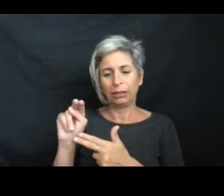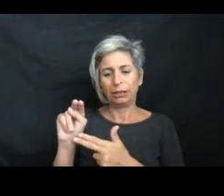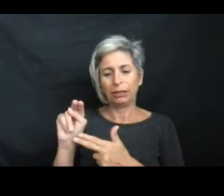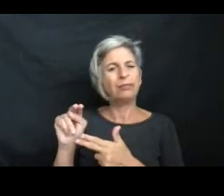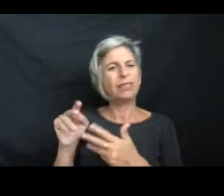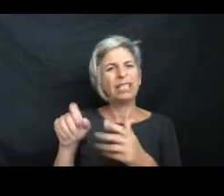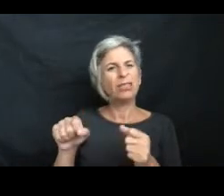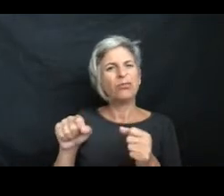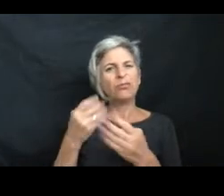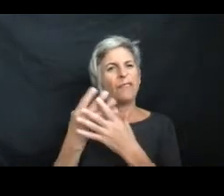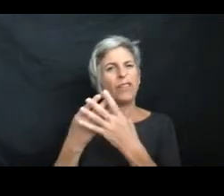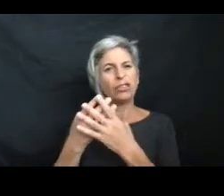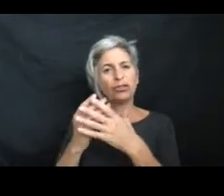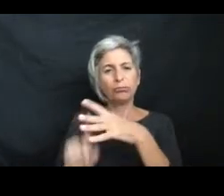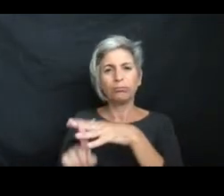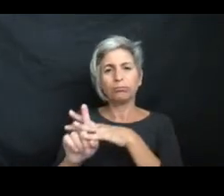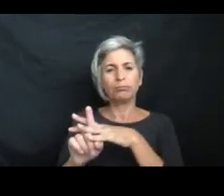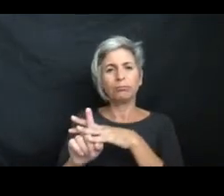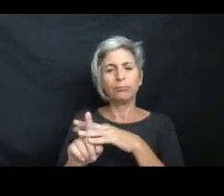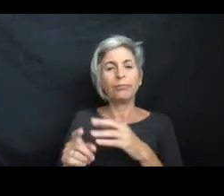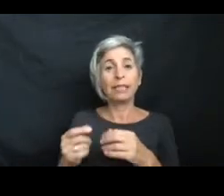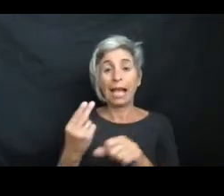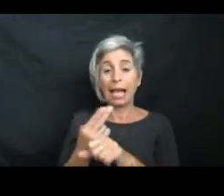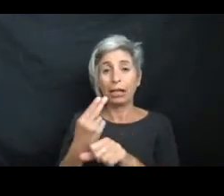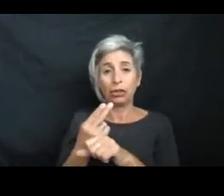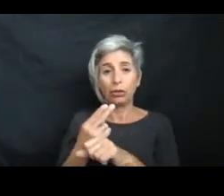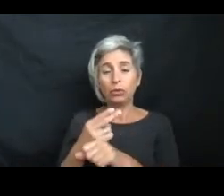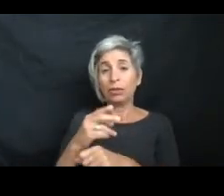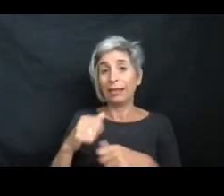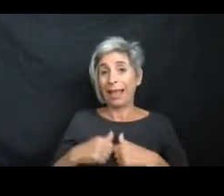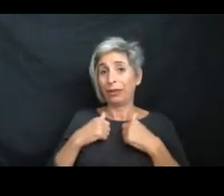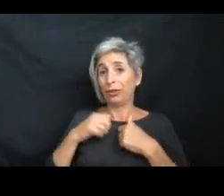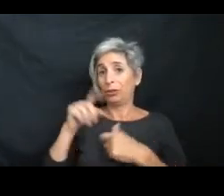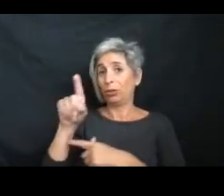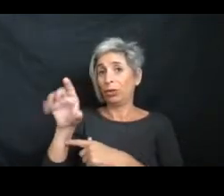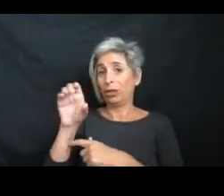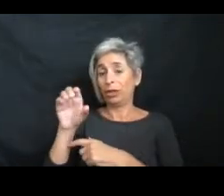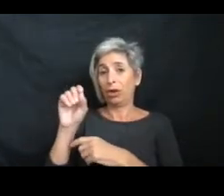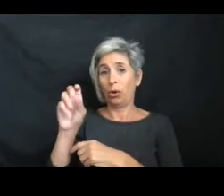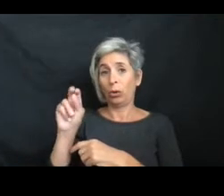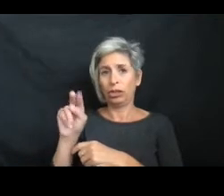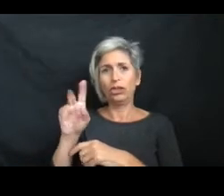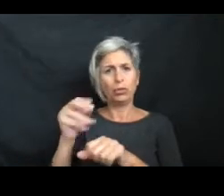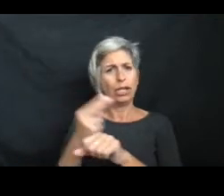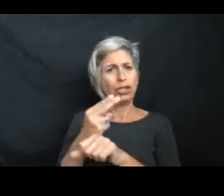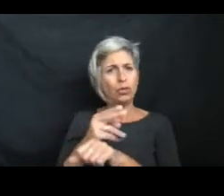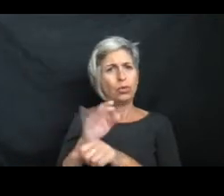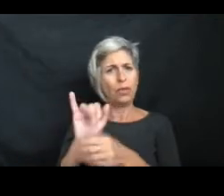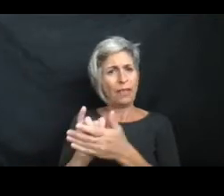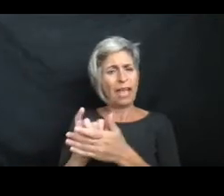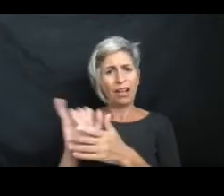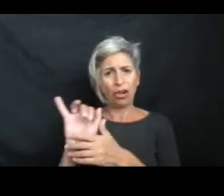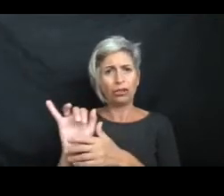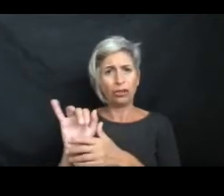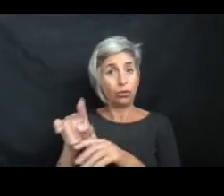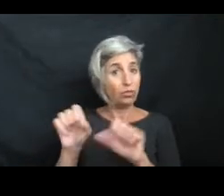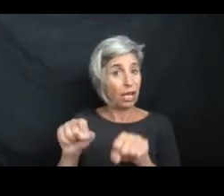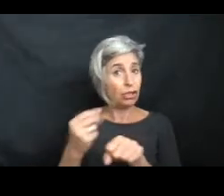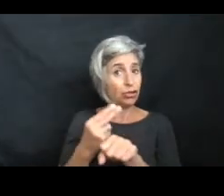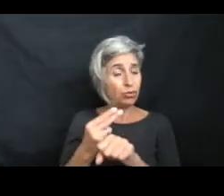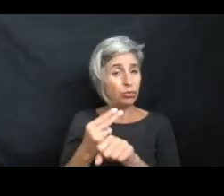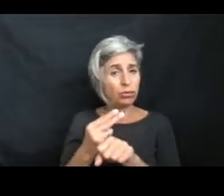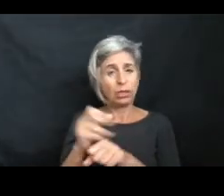way to come across. I use the address 100 Ocean. You're welcome to use the address as well, just 100 here. Street